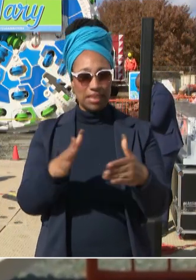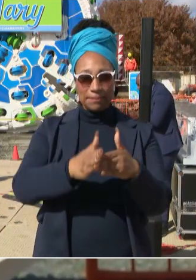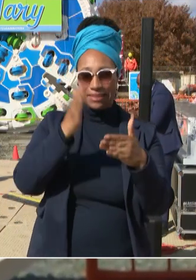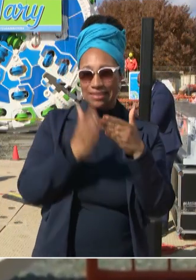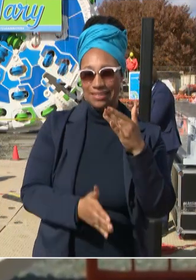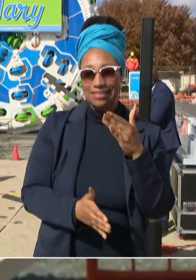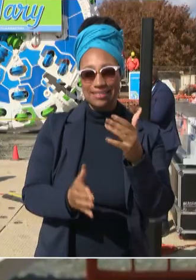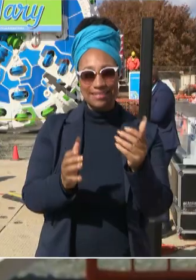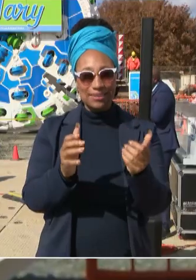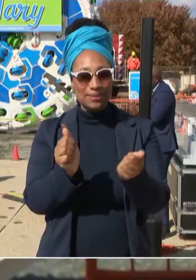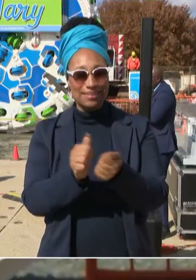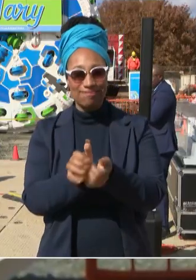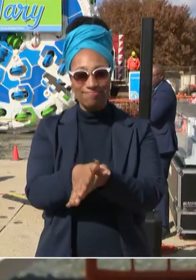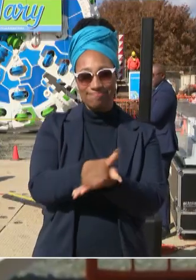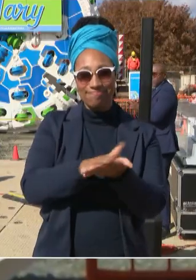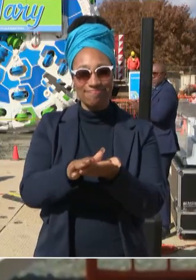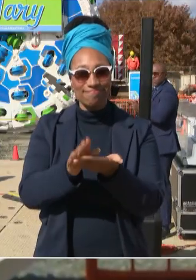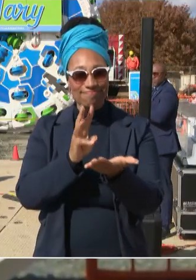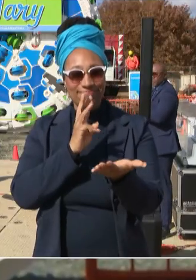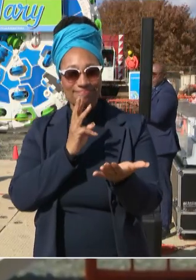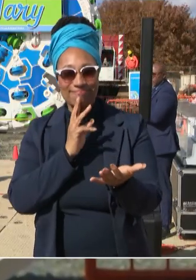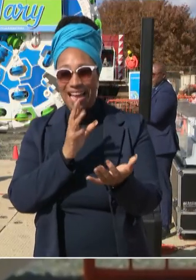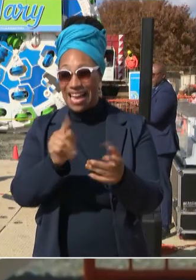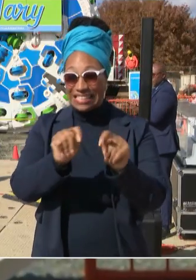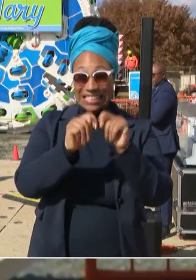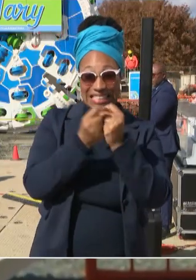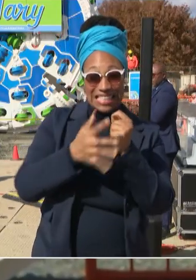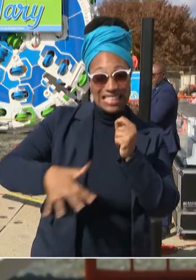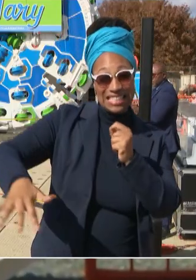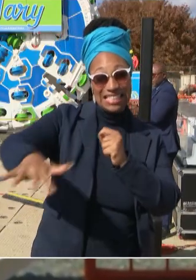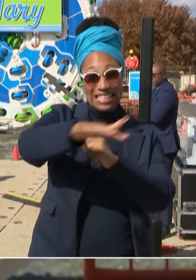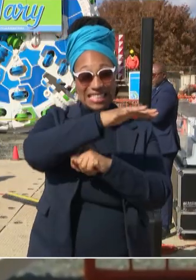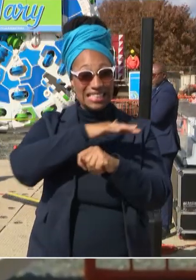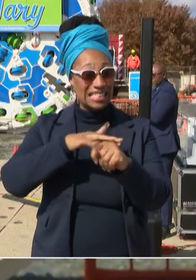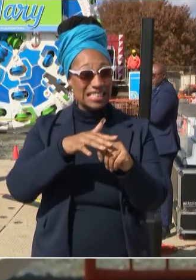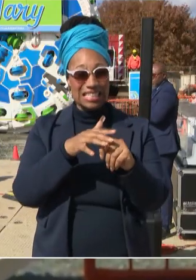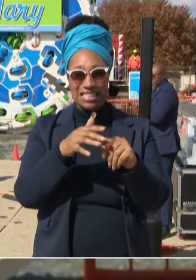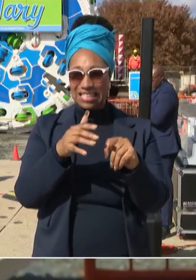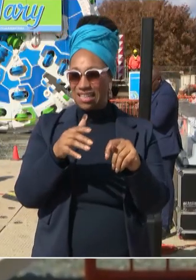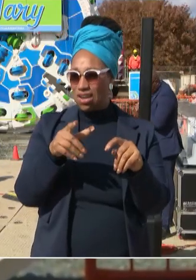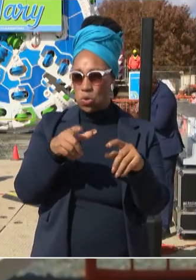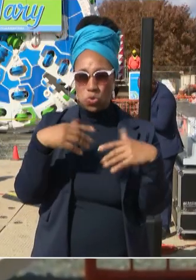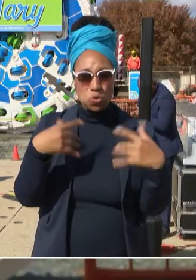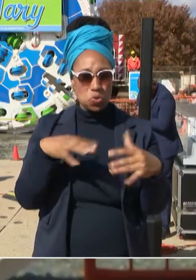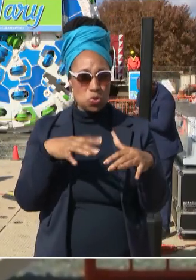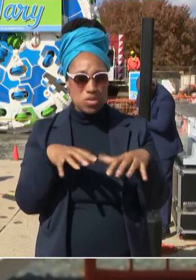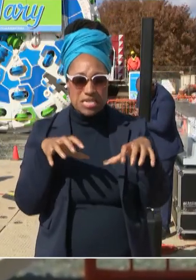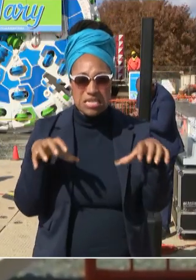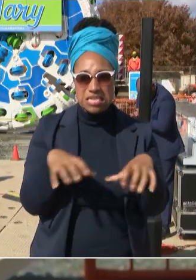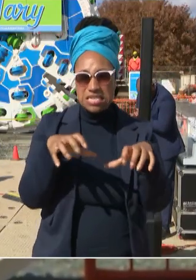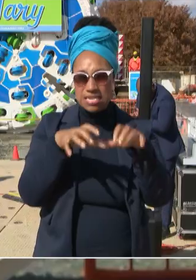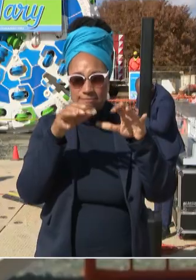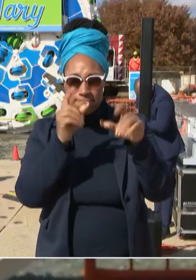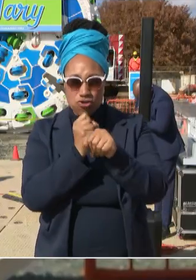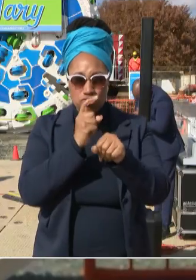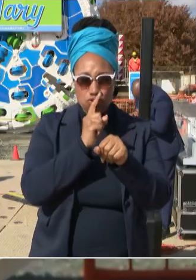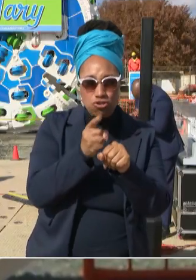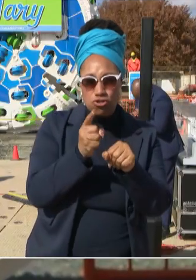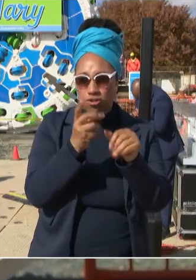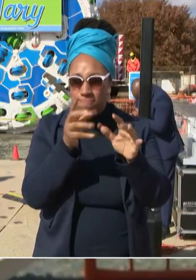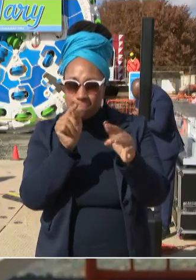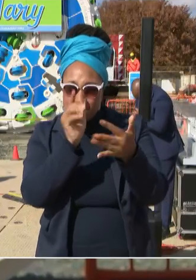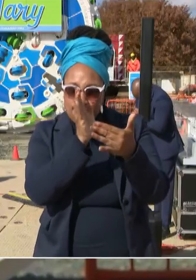very capable team at DC Water has been very focused on getting us to today. So